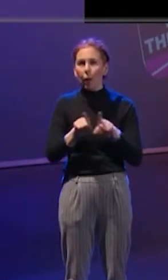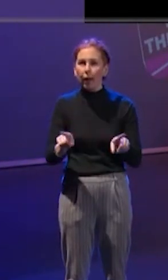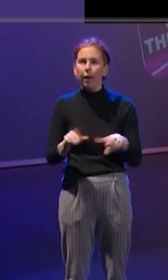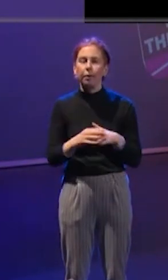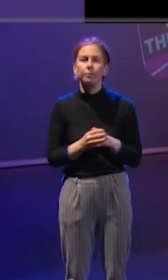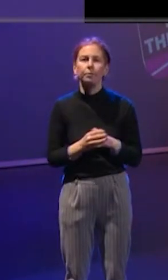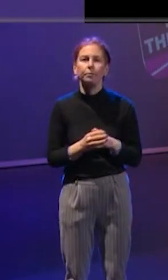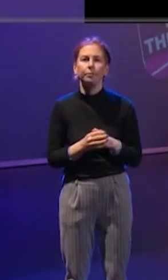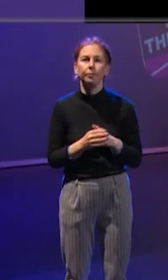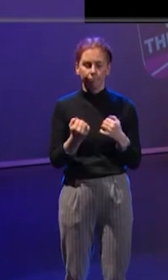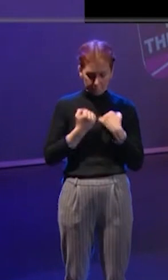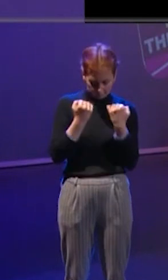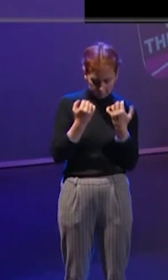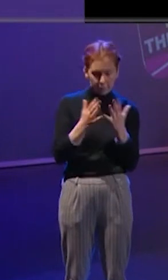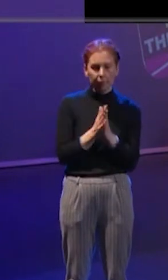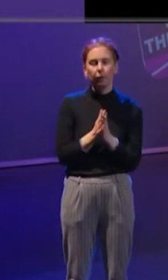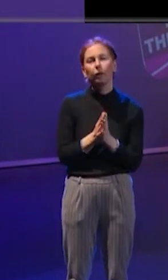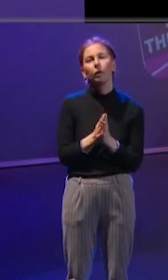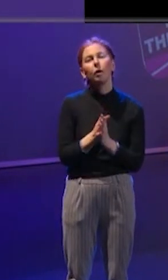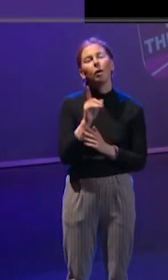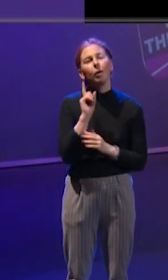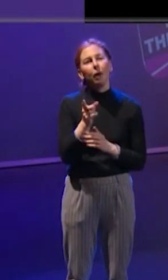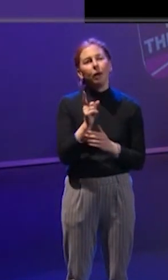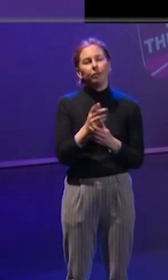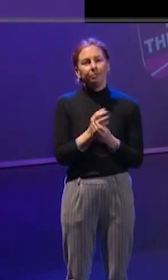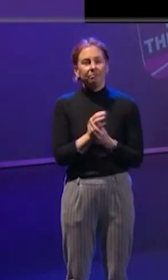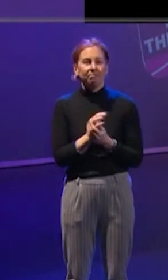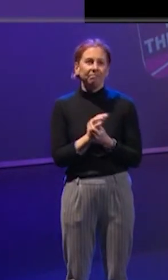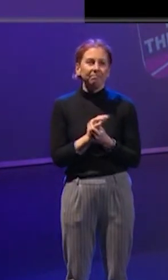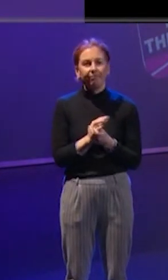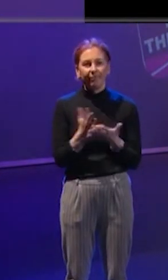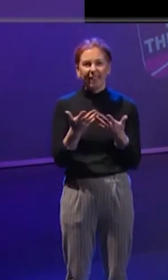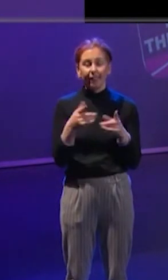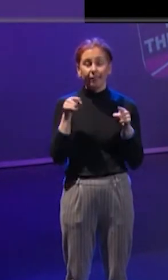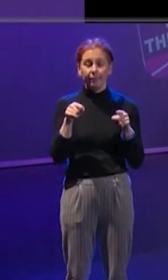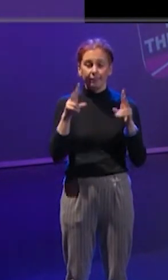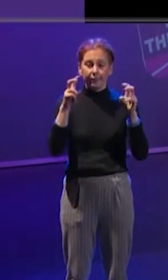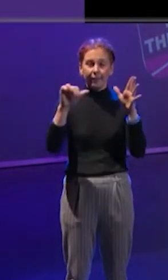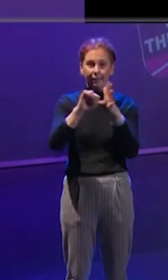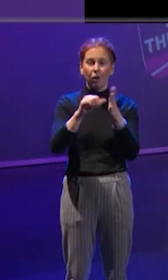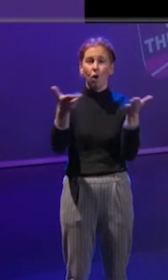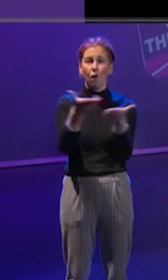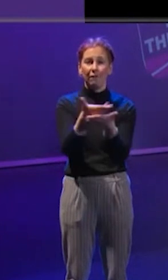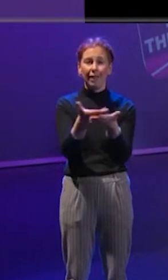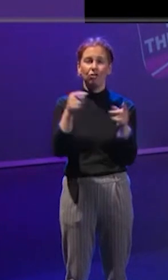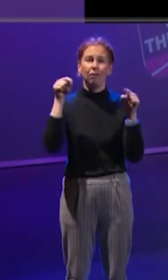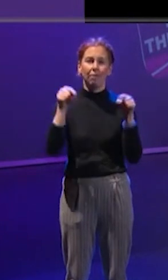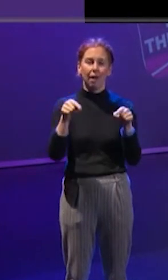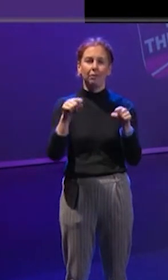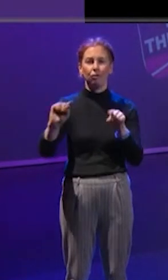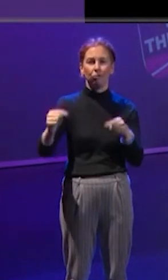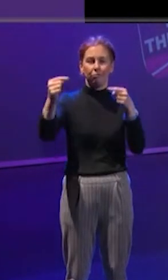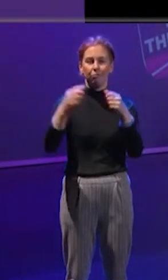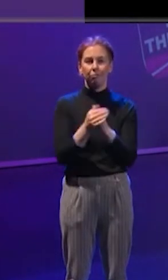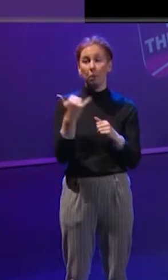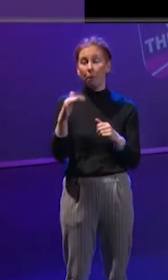and you are looking after yourself. But I do think it often is about difficult conversations, whether those be because